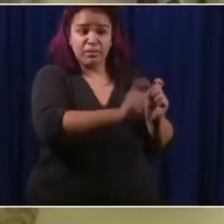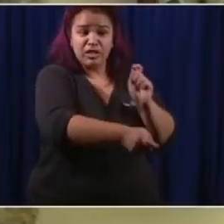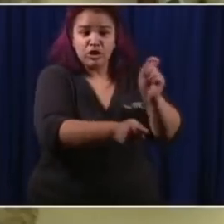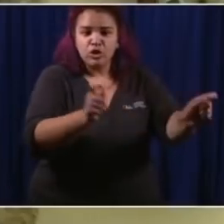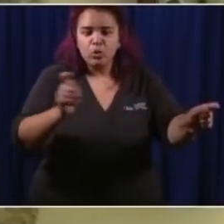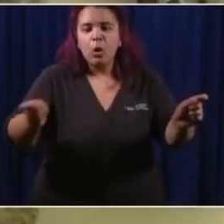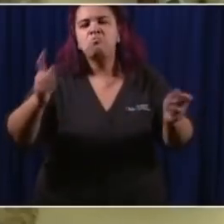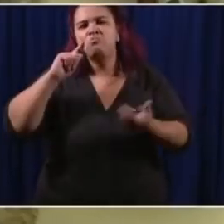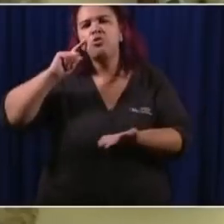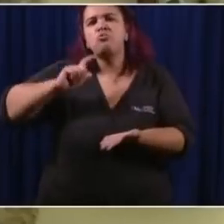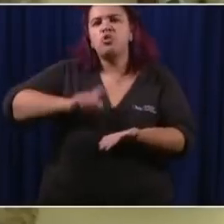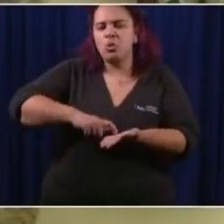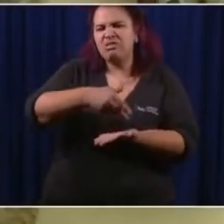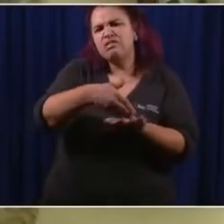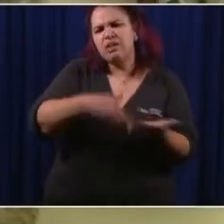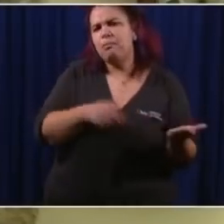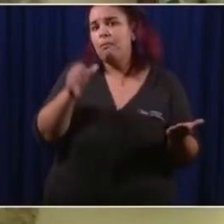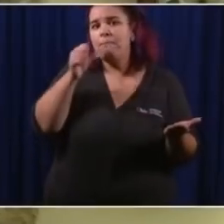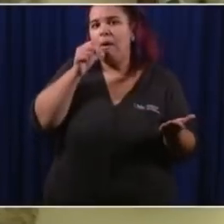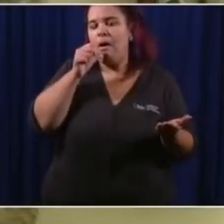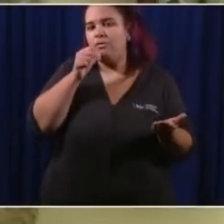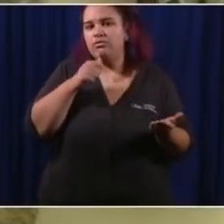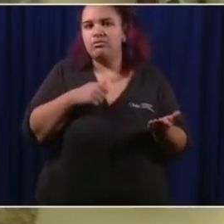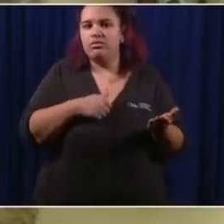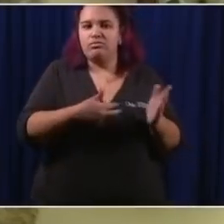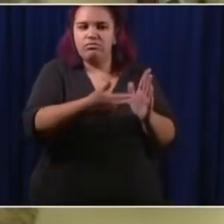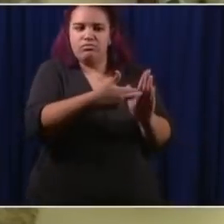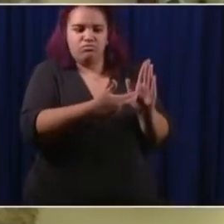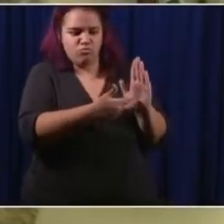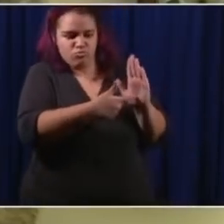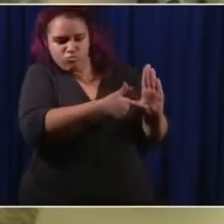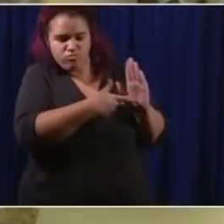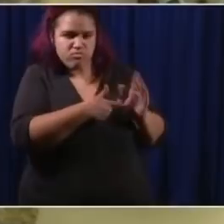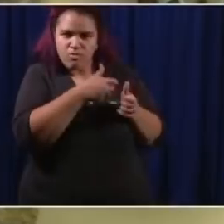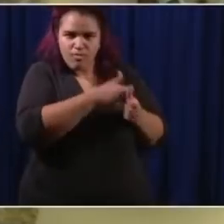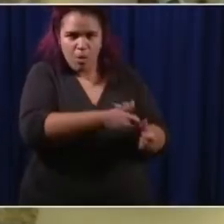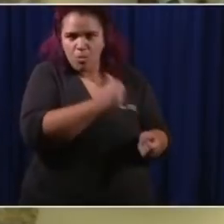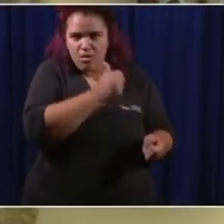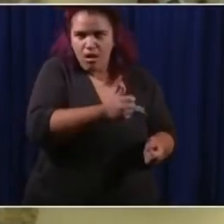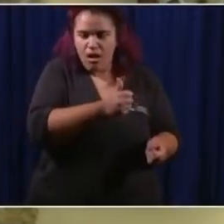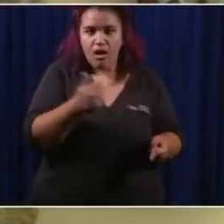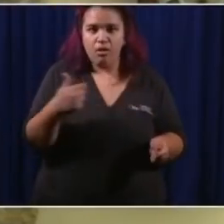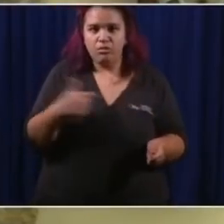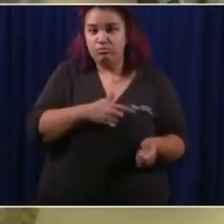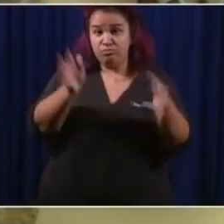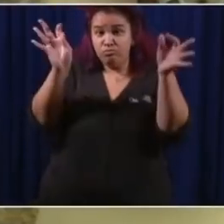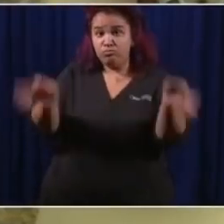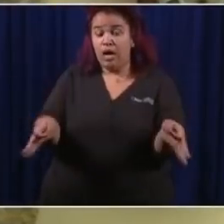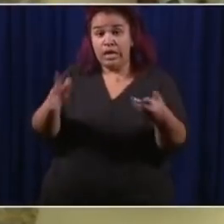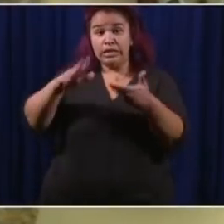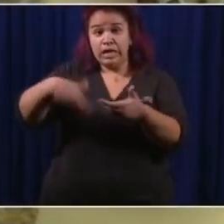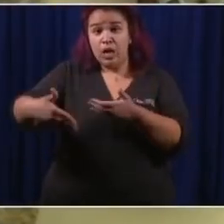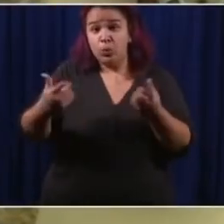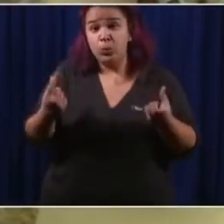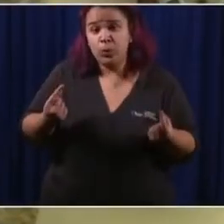law. So this is something that we're going to continue to look at. No decision has been made.